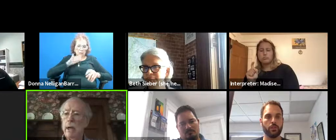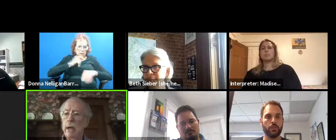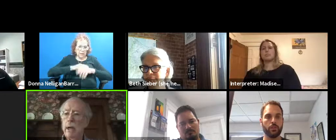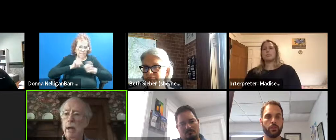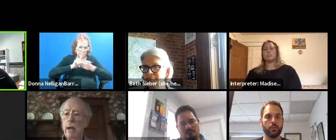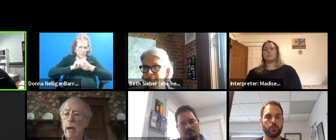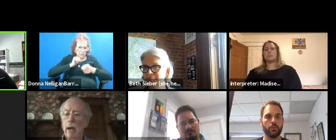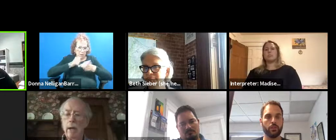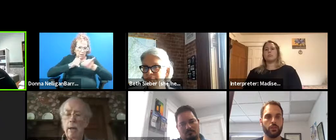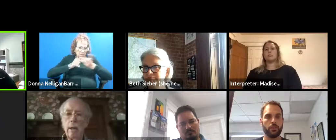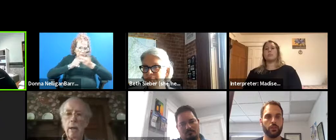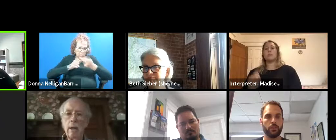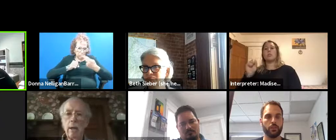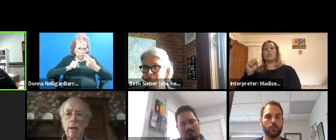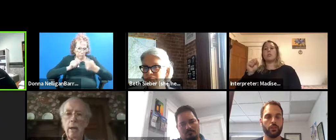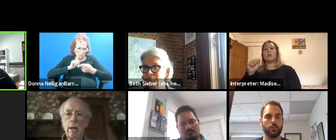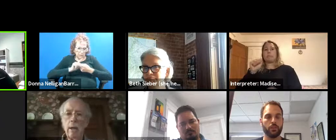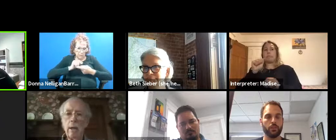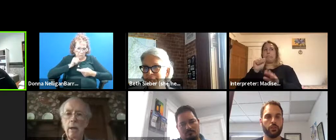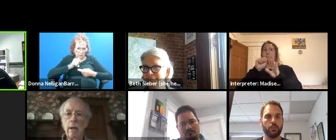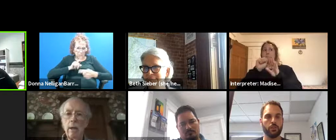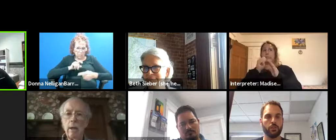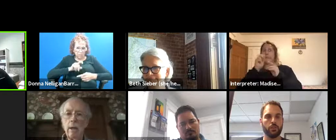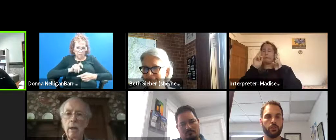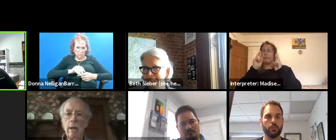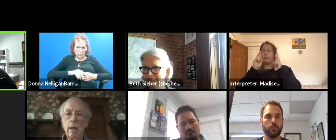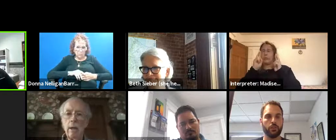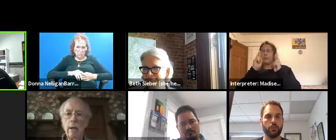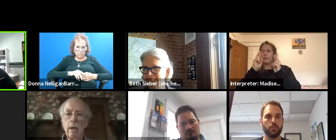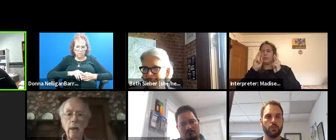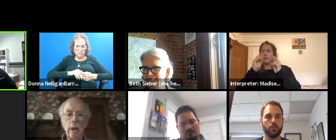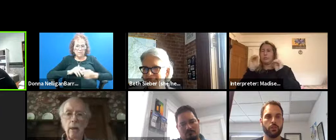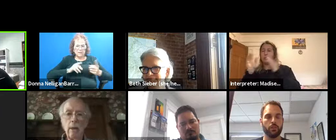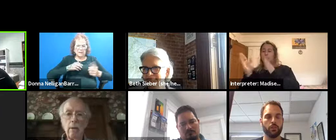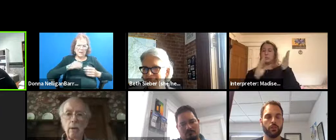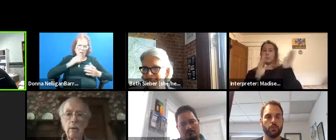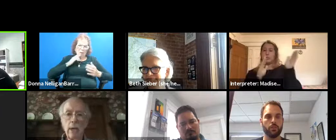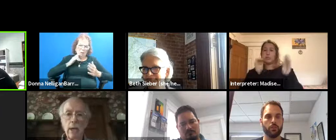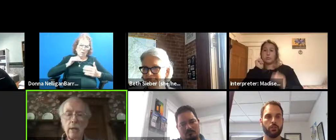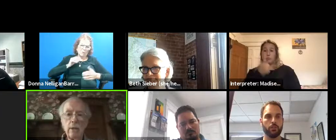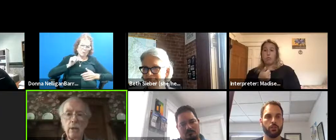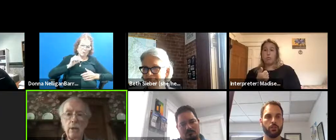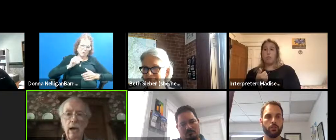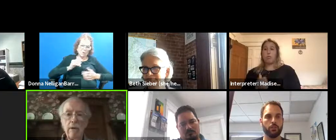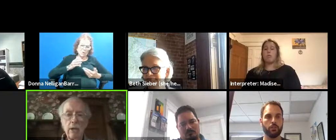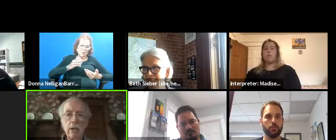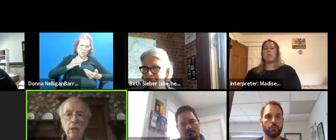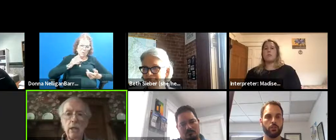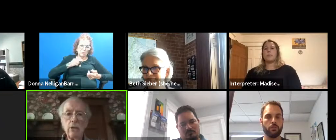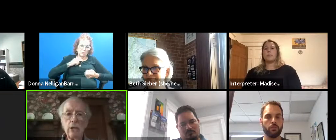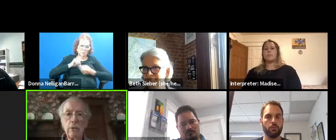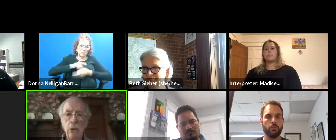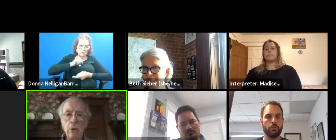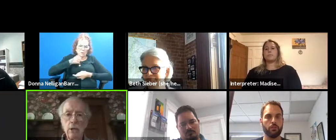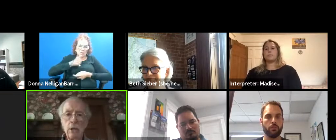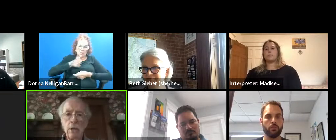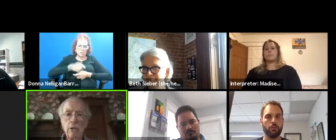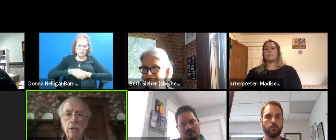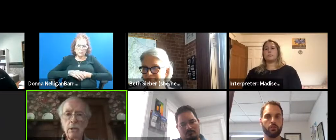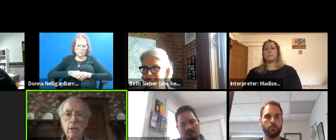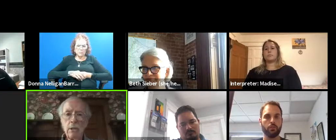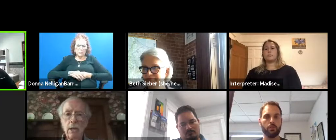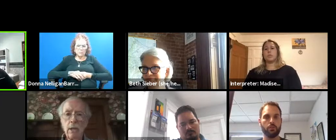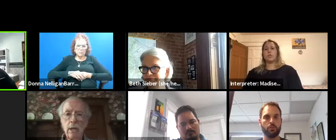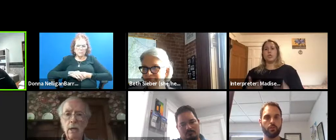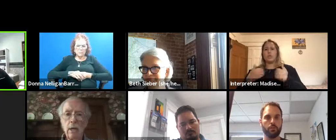okay? Yeah, knock on wood, I don't have anything tomorrow, so I'll be around. Anytime's Okay. good. Do you have is there a notary still in the